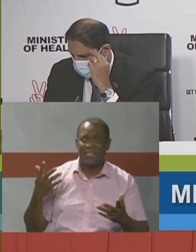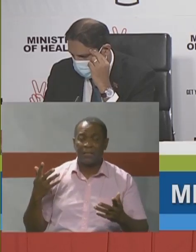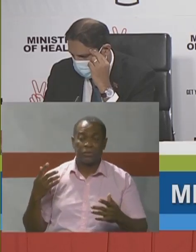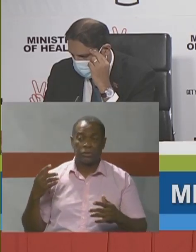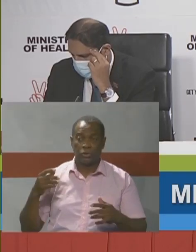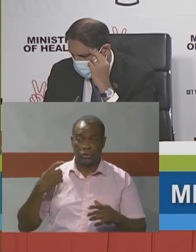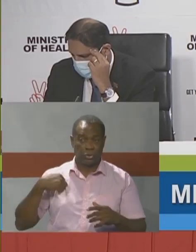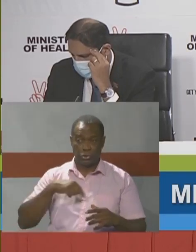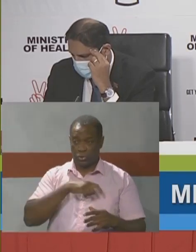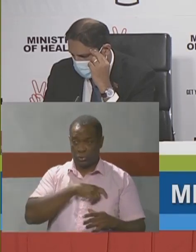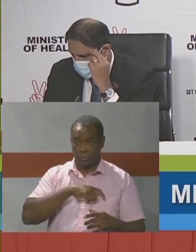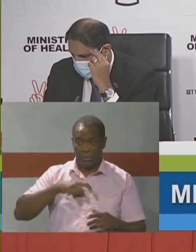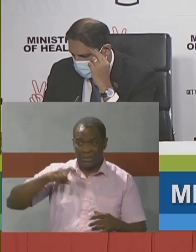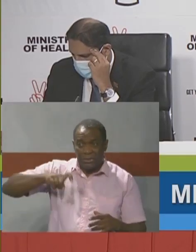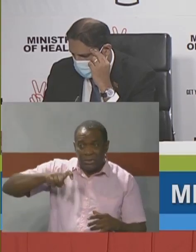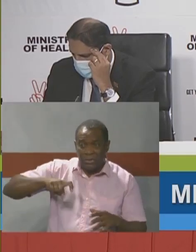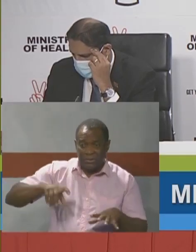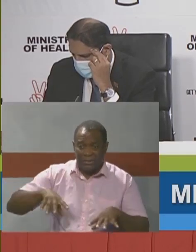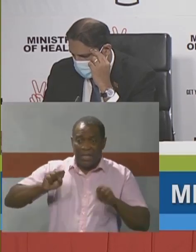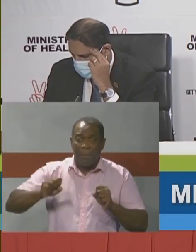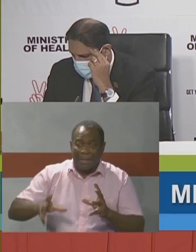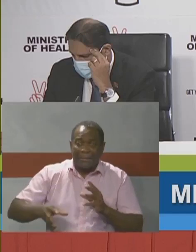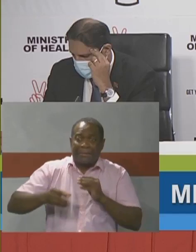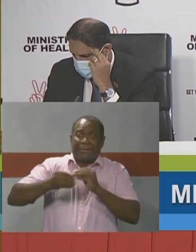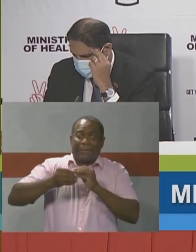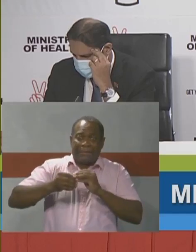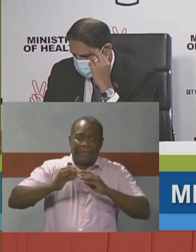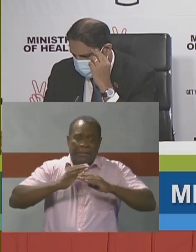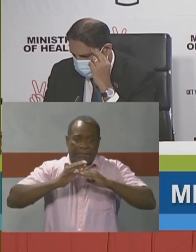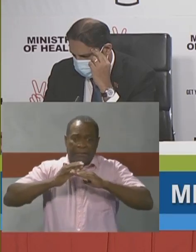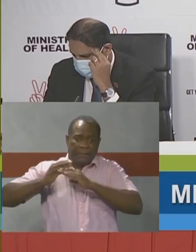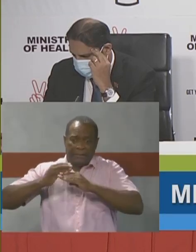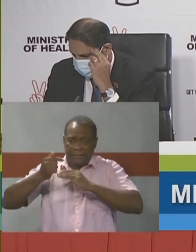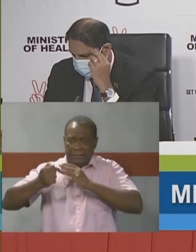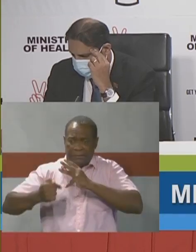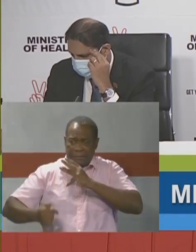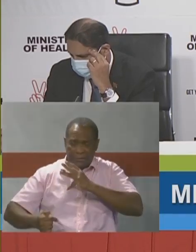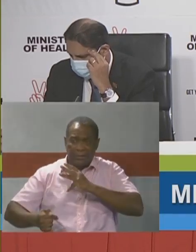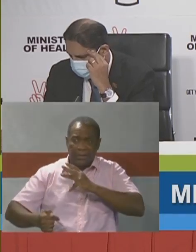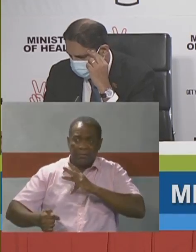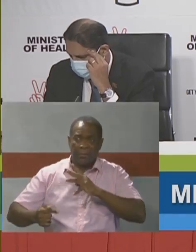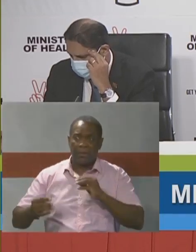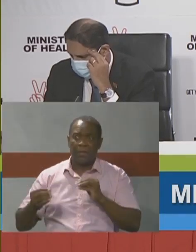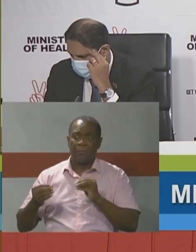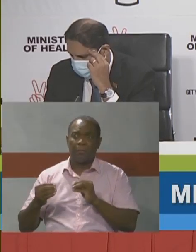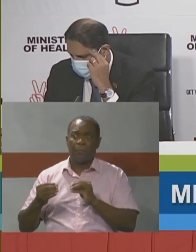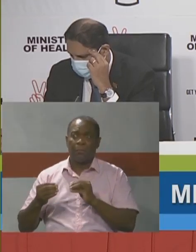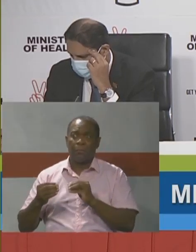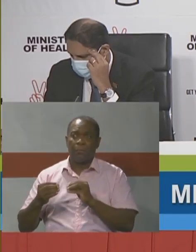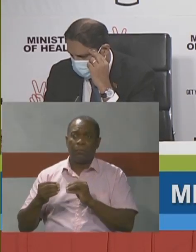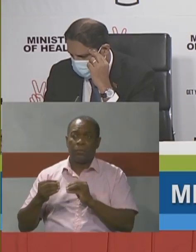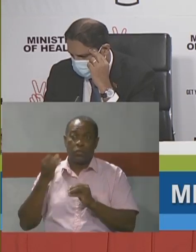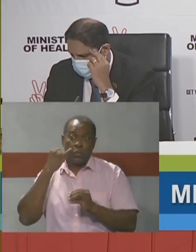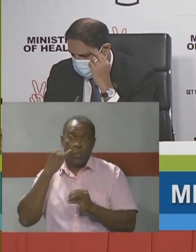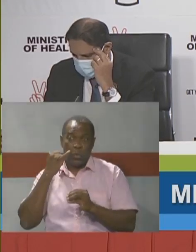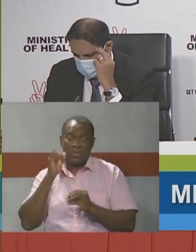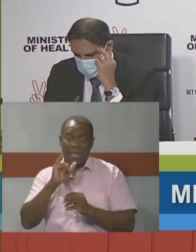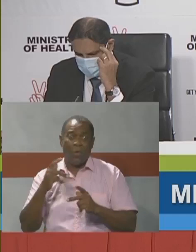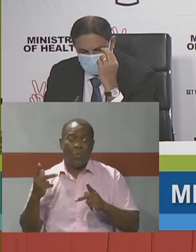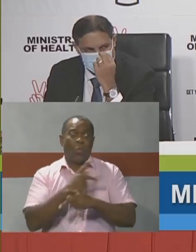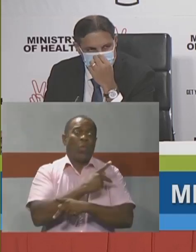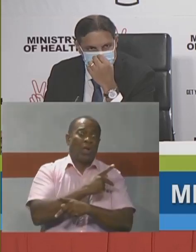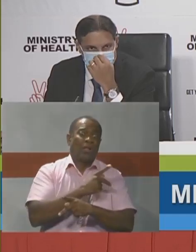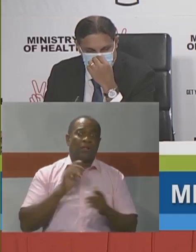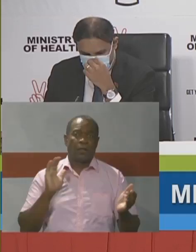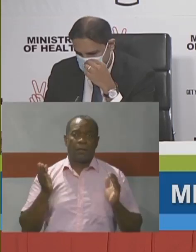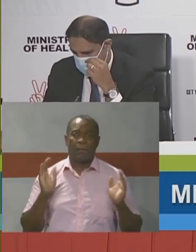we be afraid? Is it more severe than the traditional Omicron variant and so on? Your thoughts on this? Thank